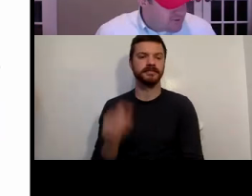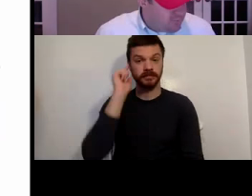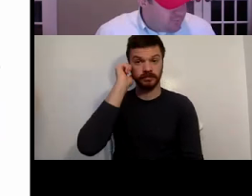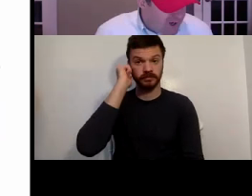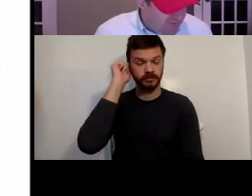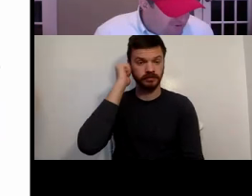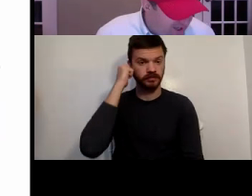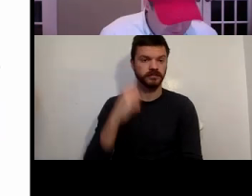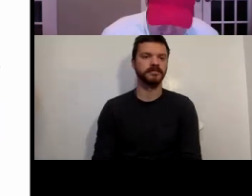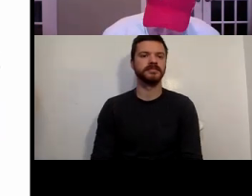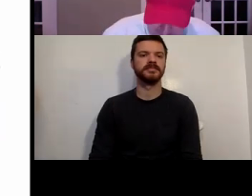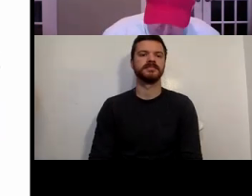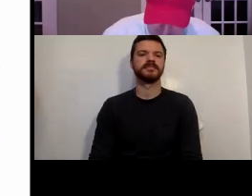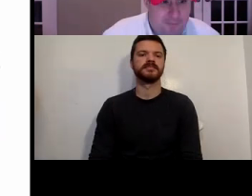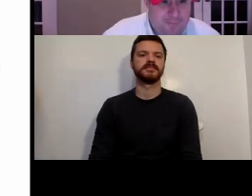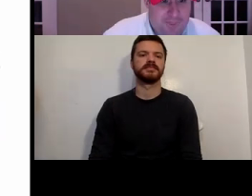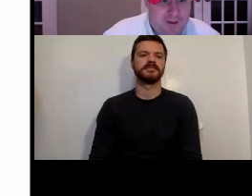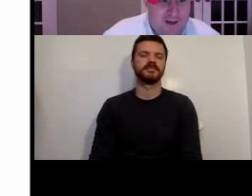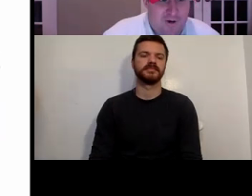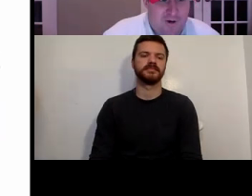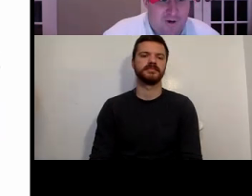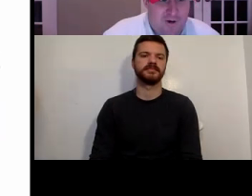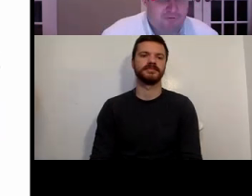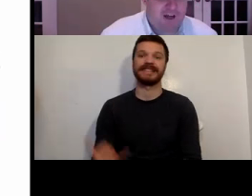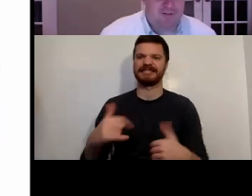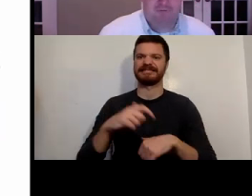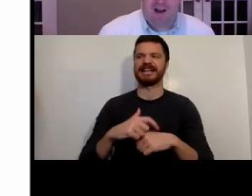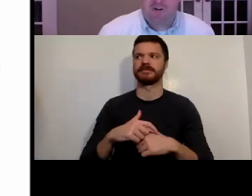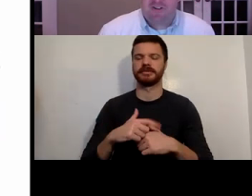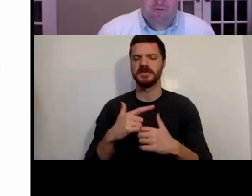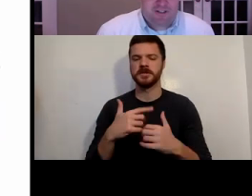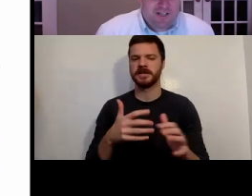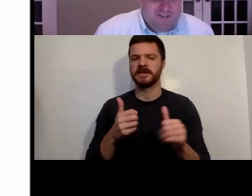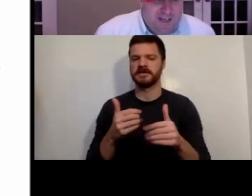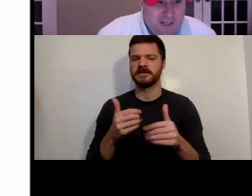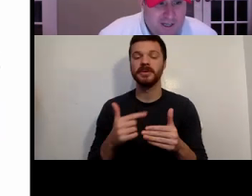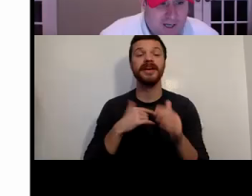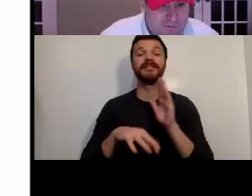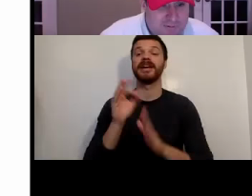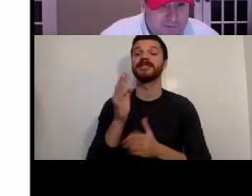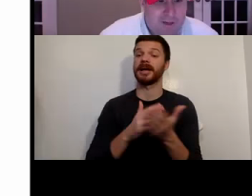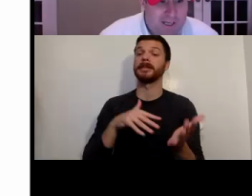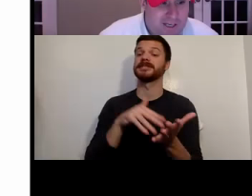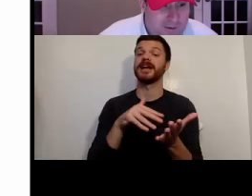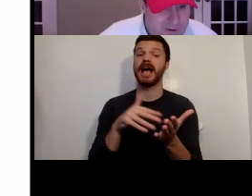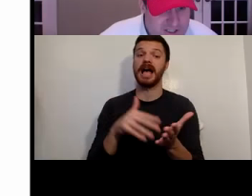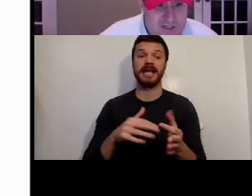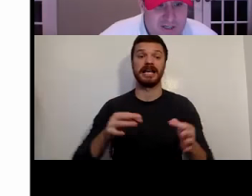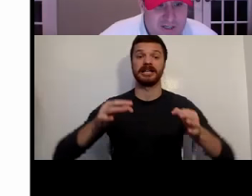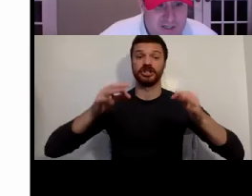Just real quick for the sake of time, we've found in some of our studies that decision